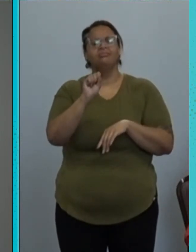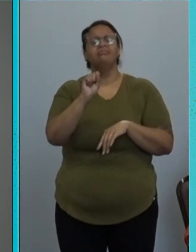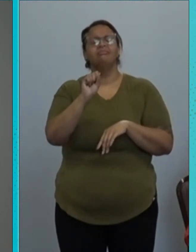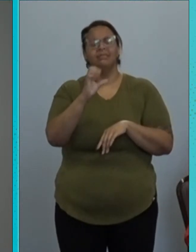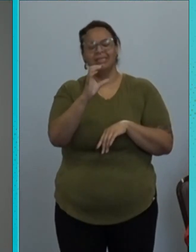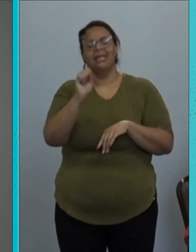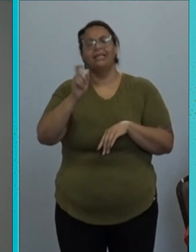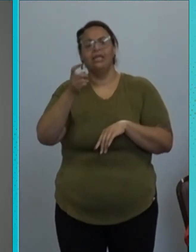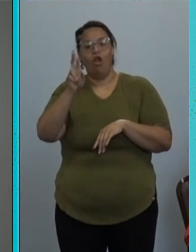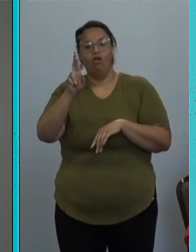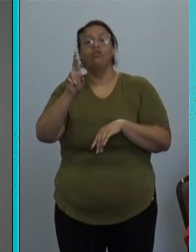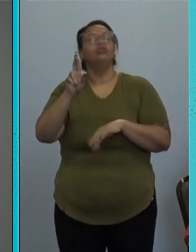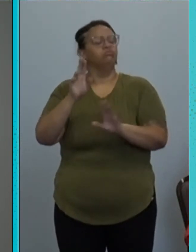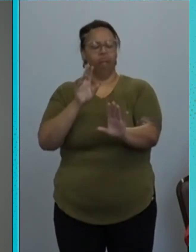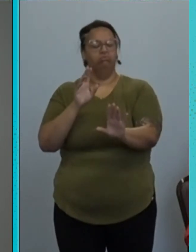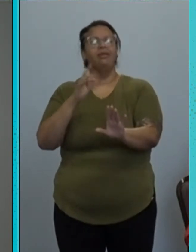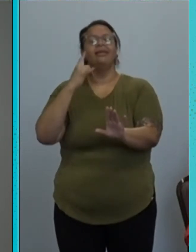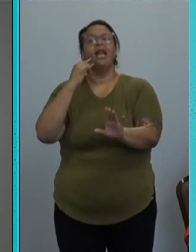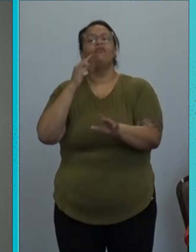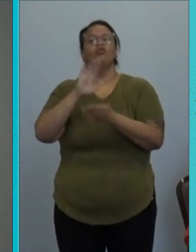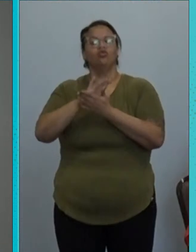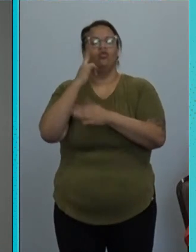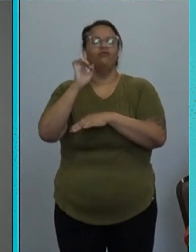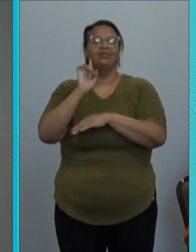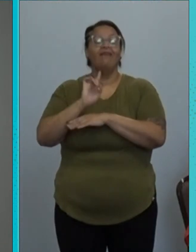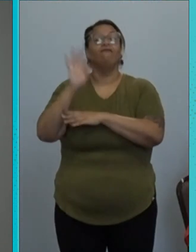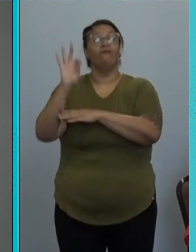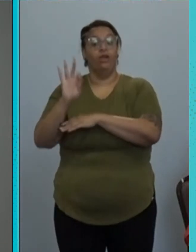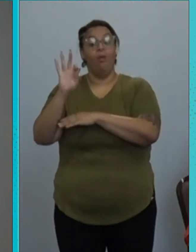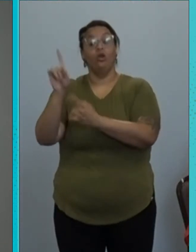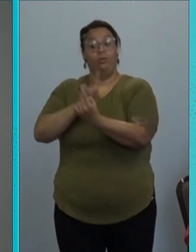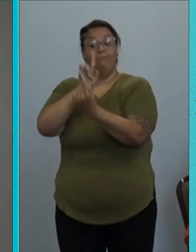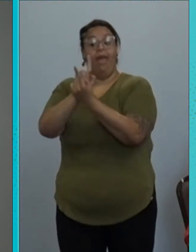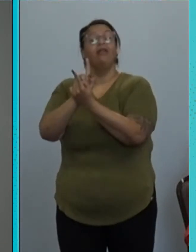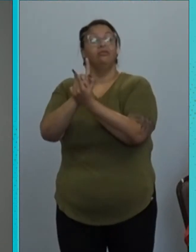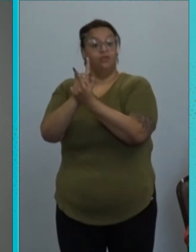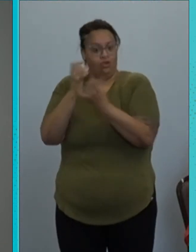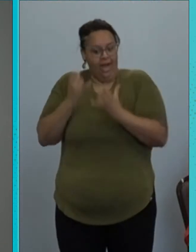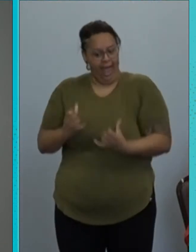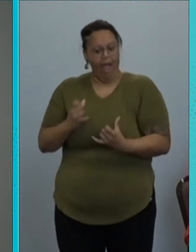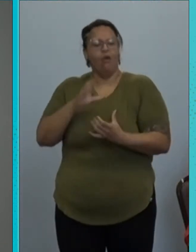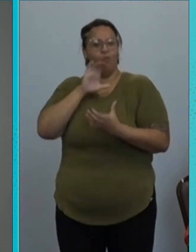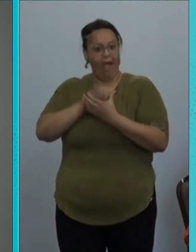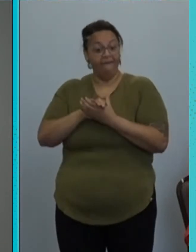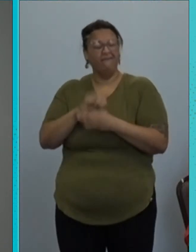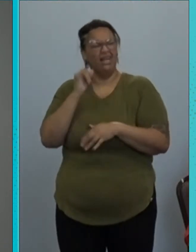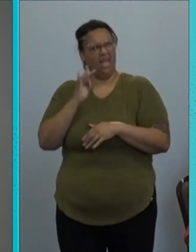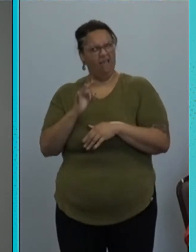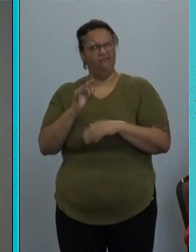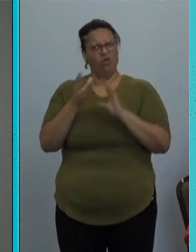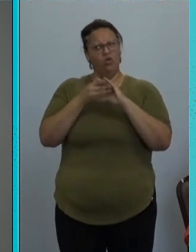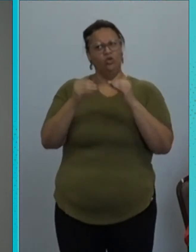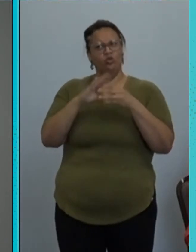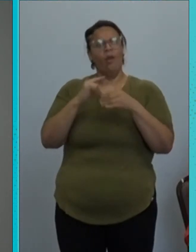in Fremont, where you met your future wife. And if I have the story